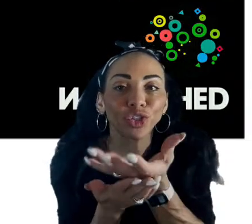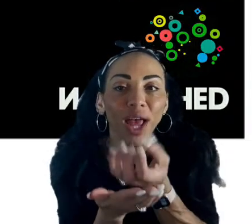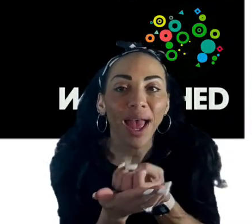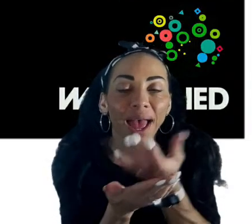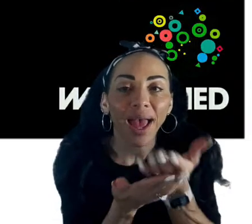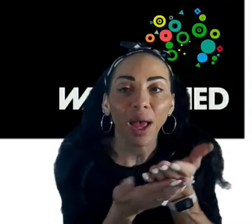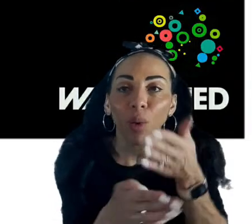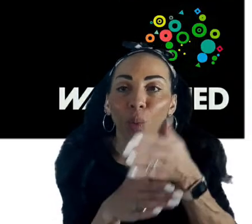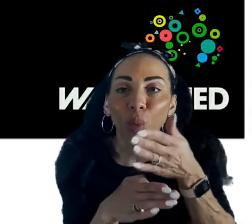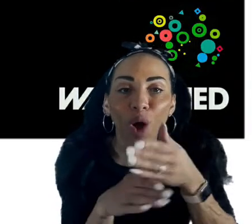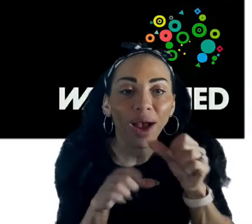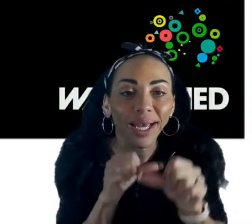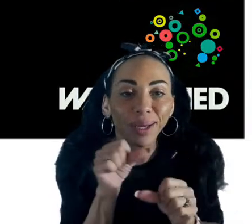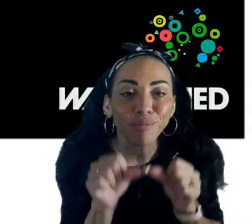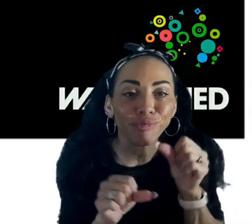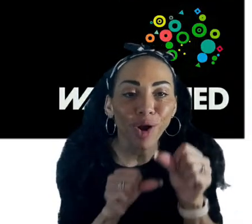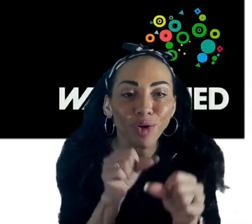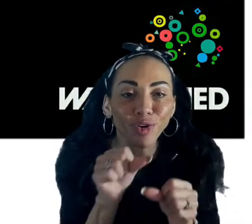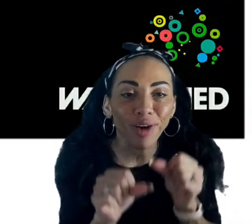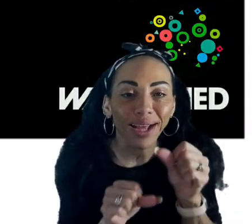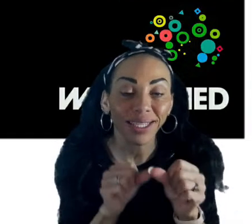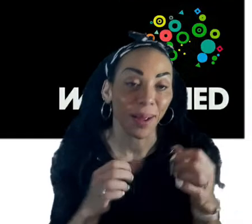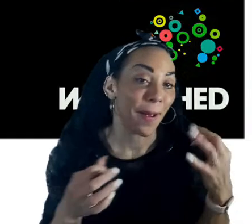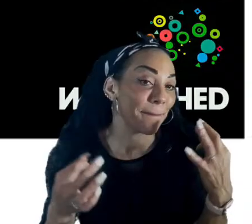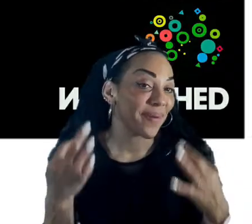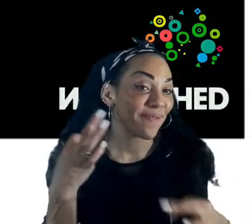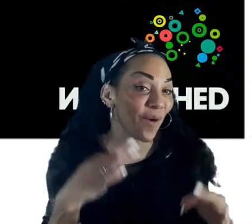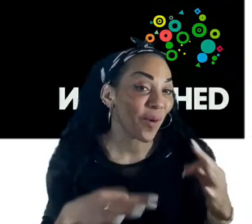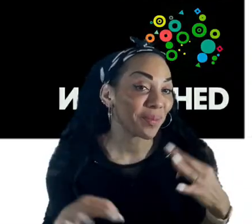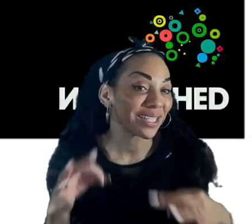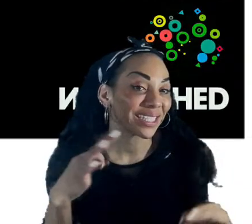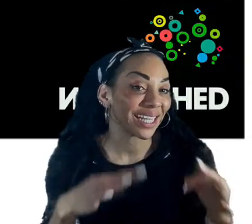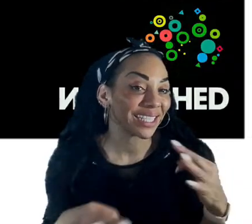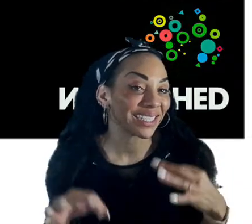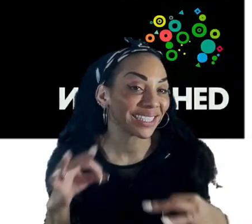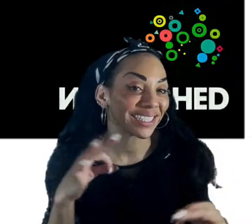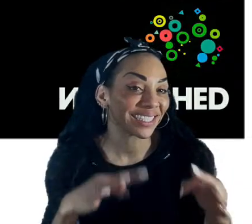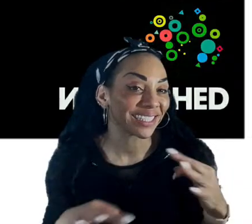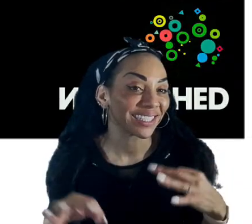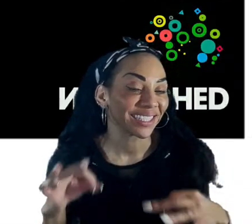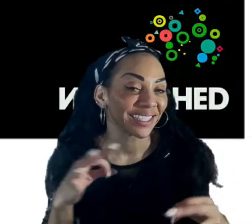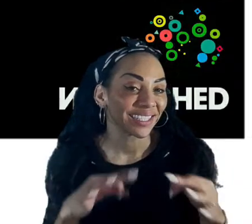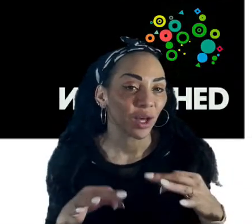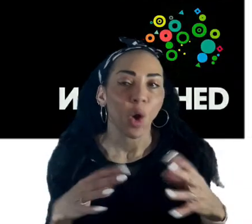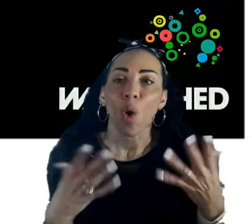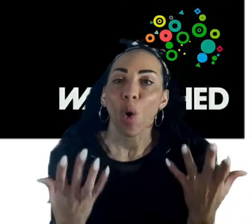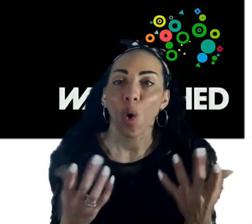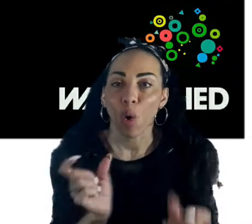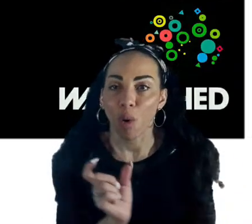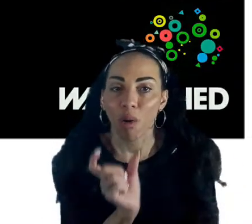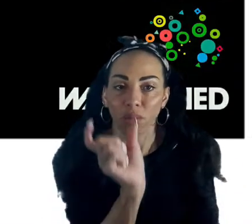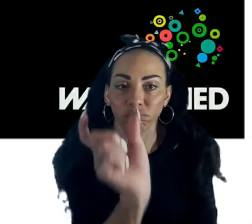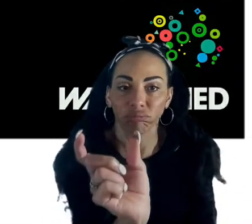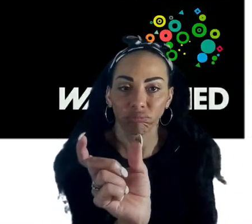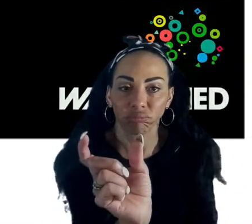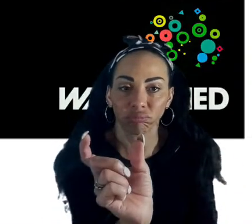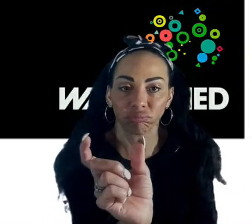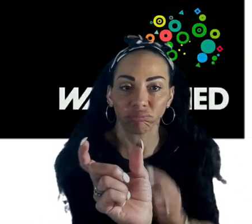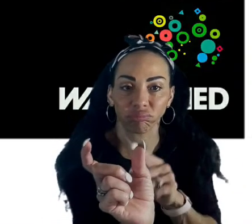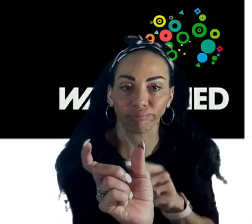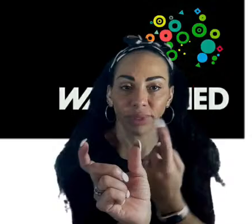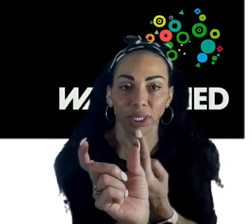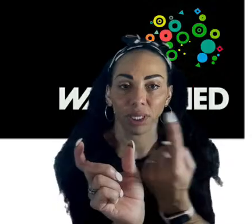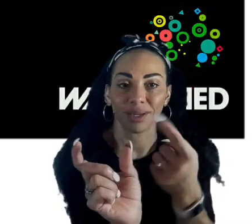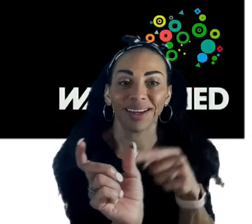progress performances or standalone kind of pieces that exist in this larger piece as